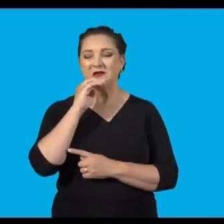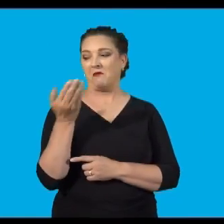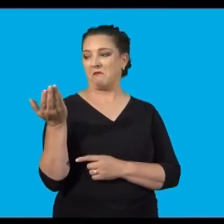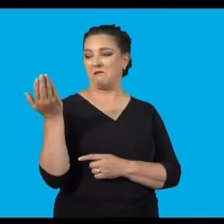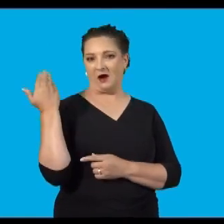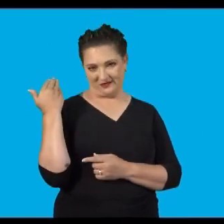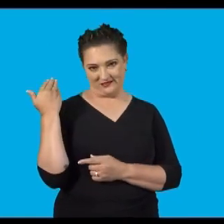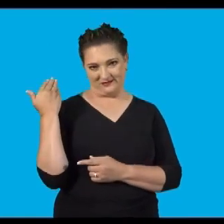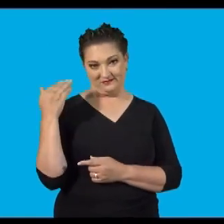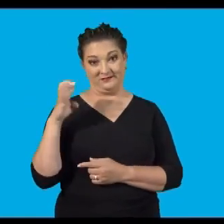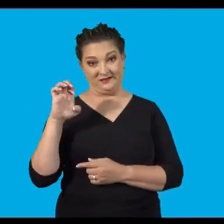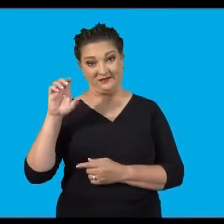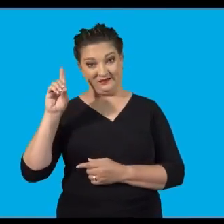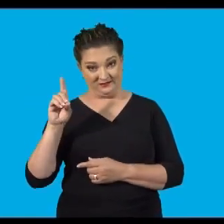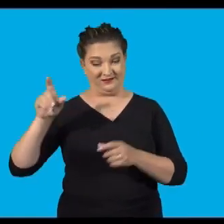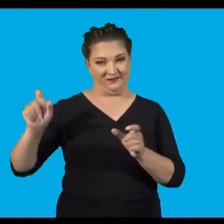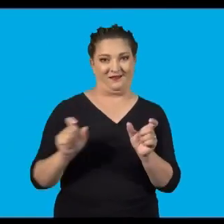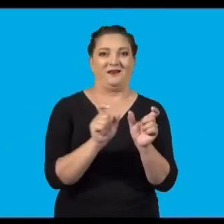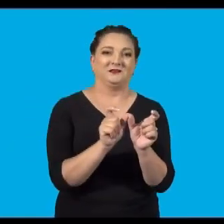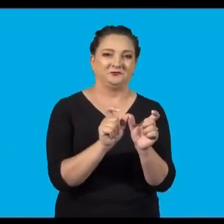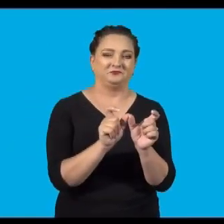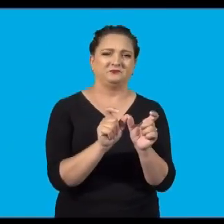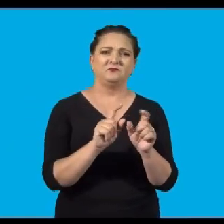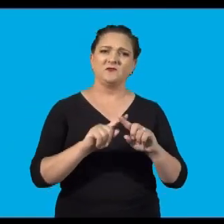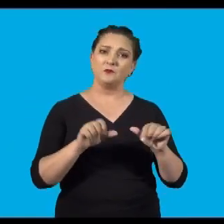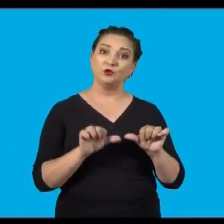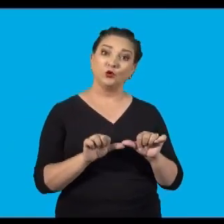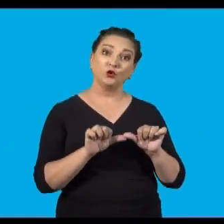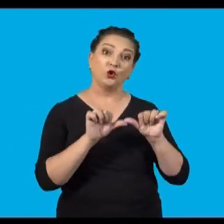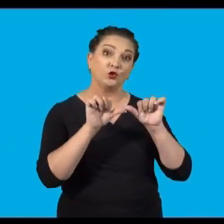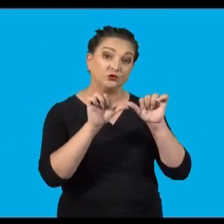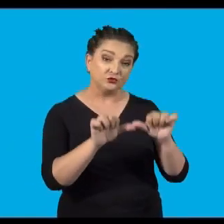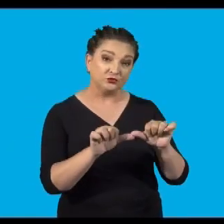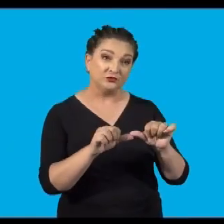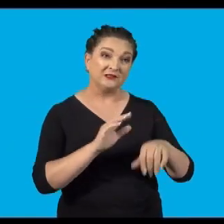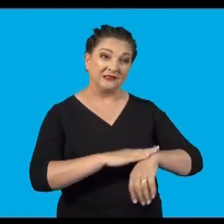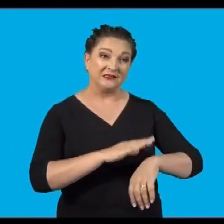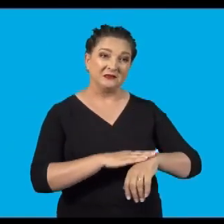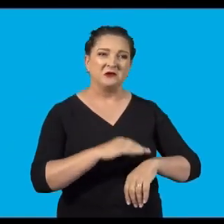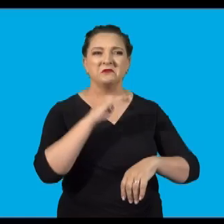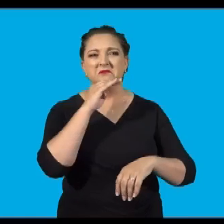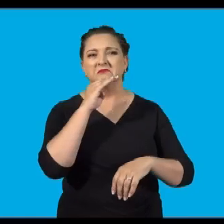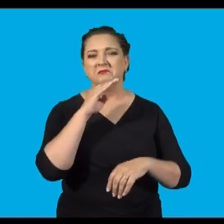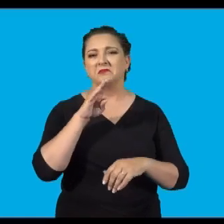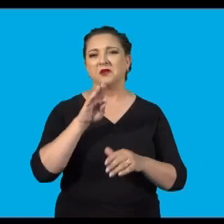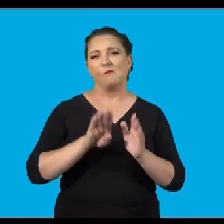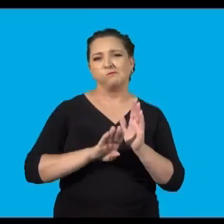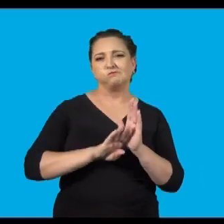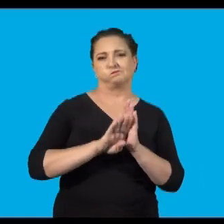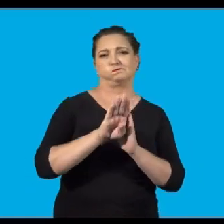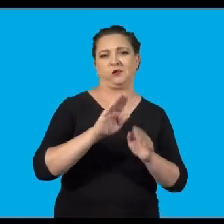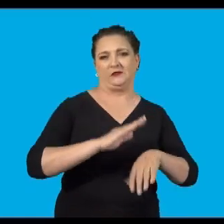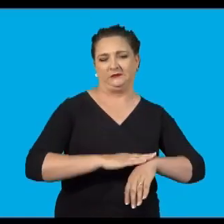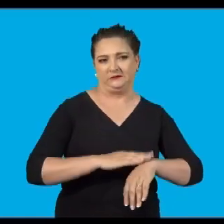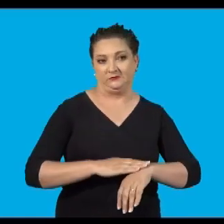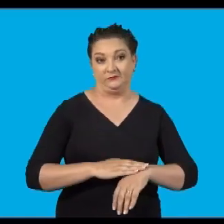ed for the past, all right? And your continuous tense, I showed you there, is also called your progressive tense,